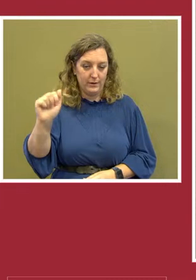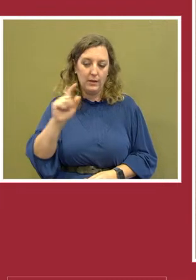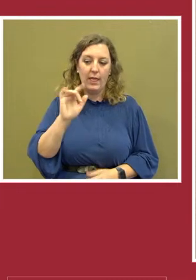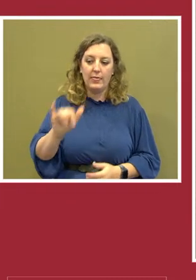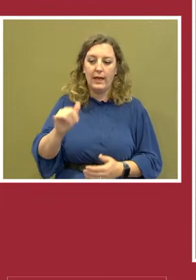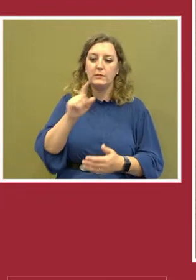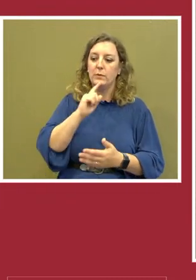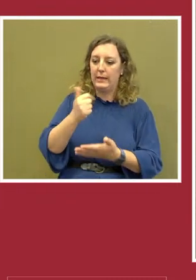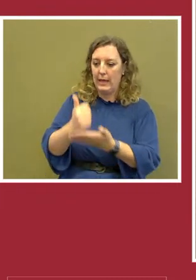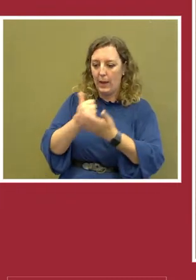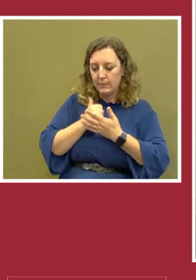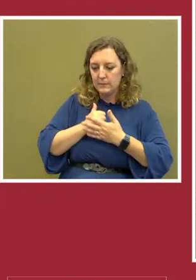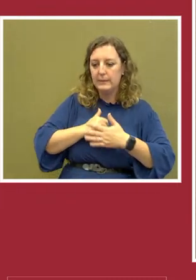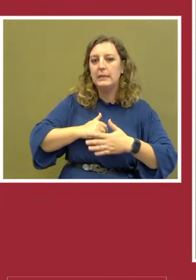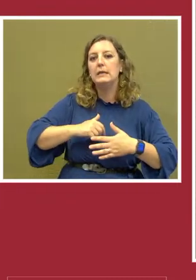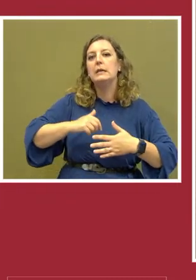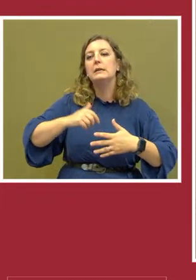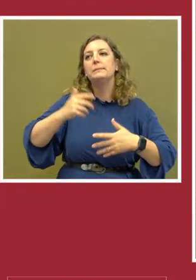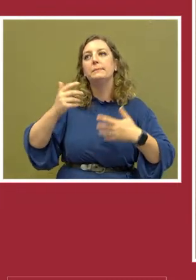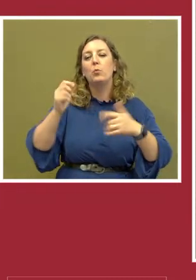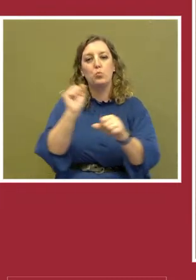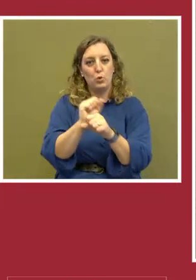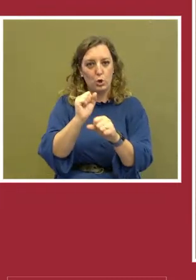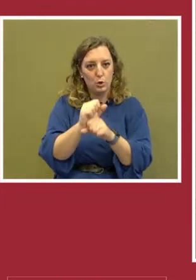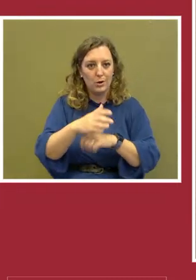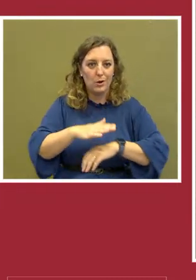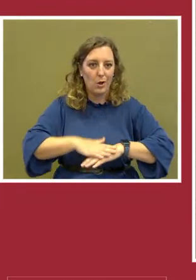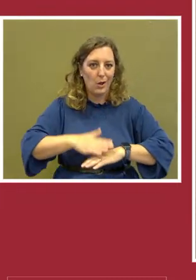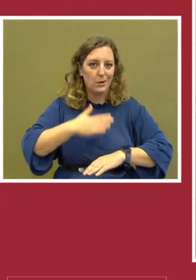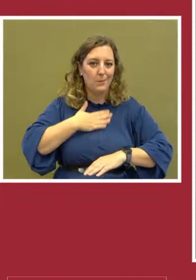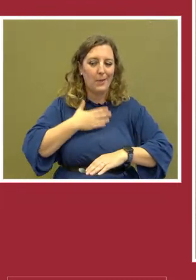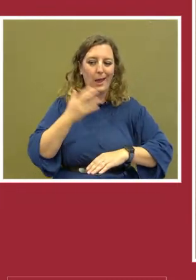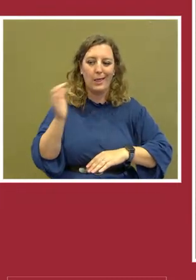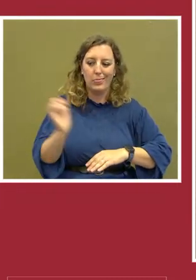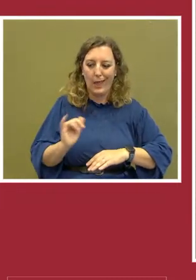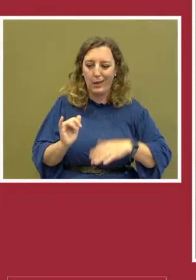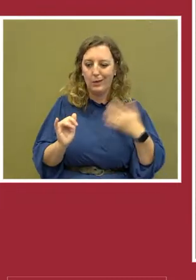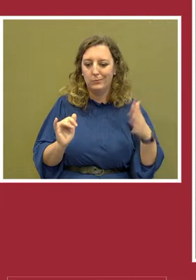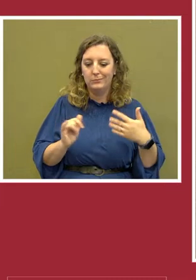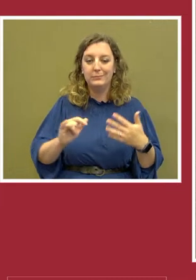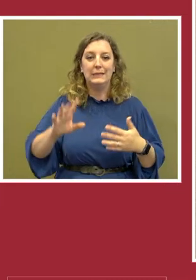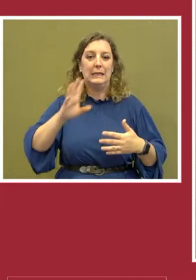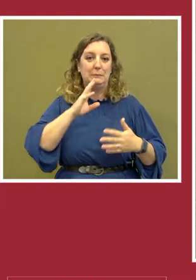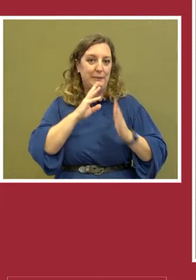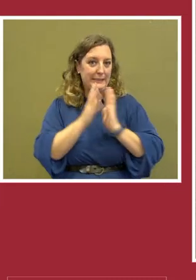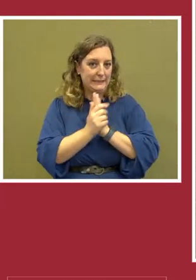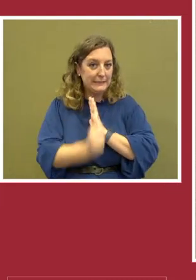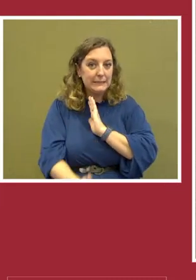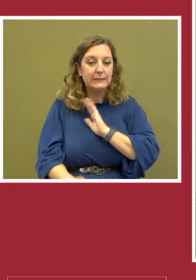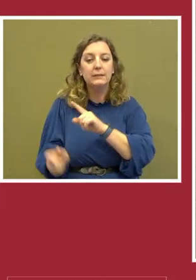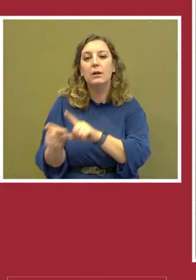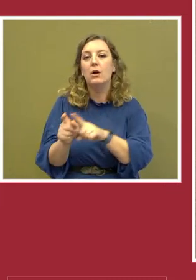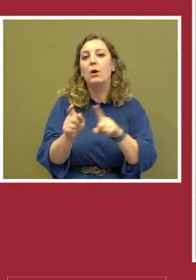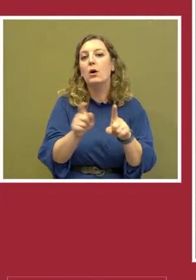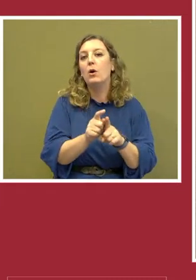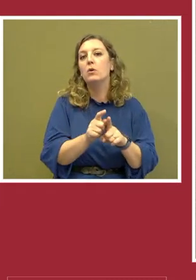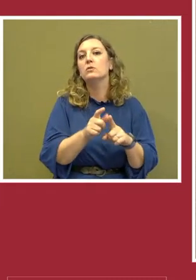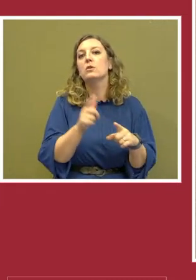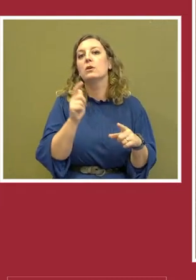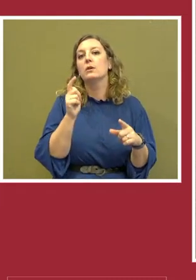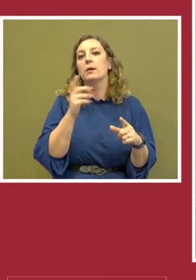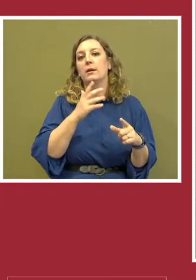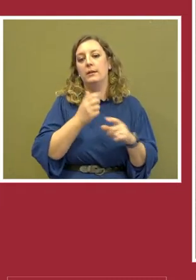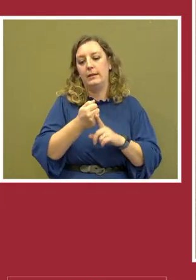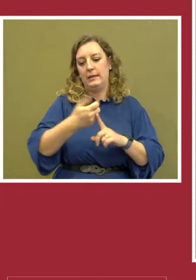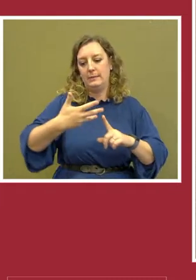talk, like, it has helped me work on my, like, speaking skills, as well as